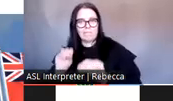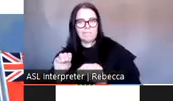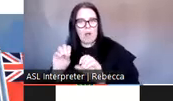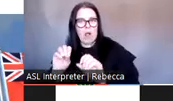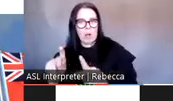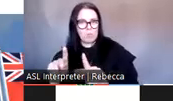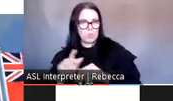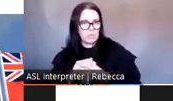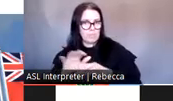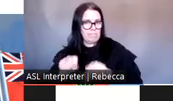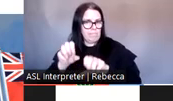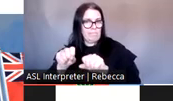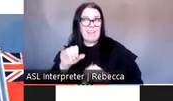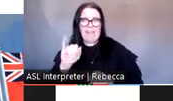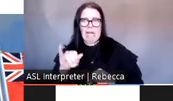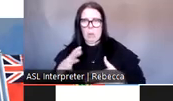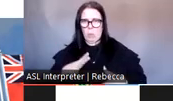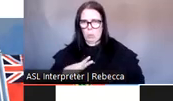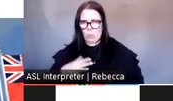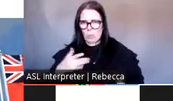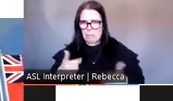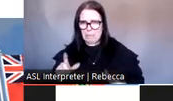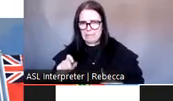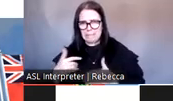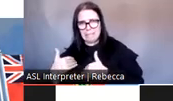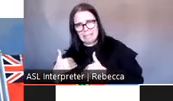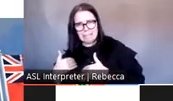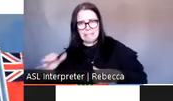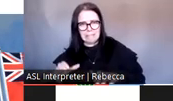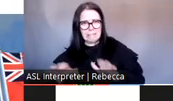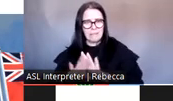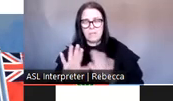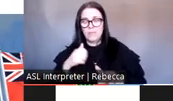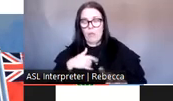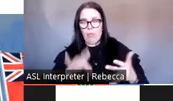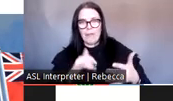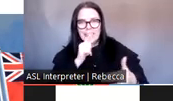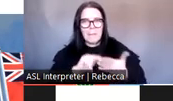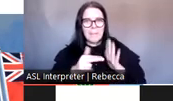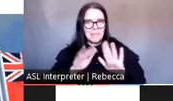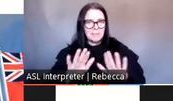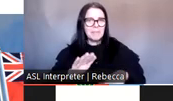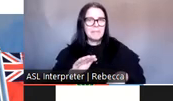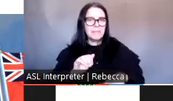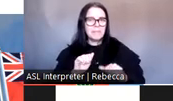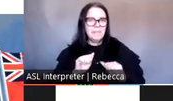that's a big deal to try and kind of get, to try and get